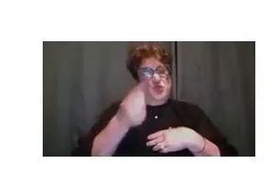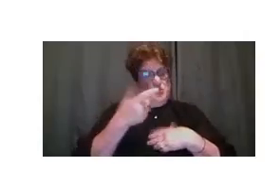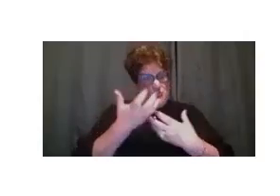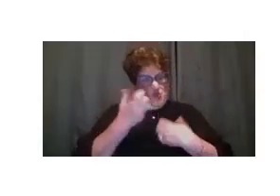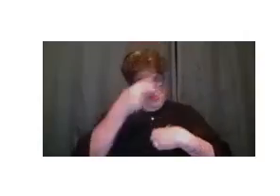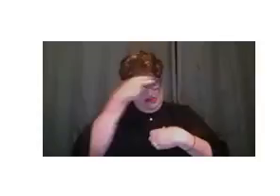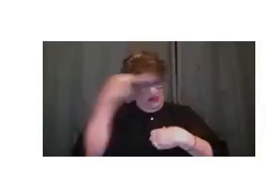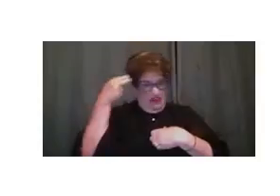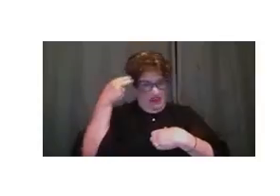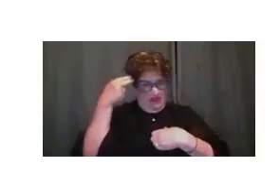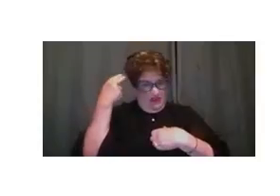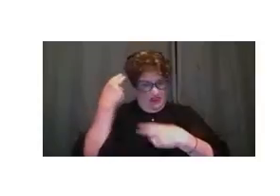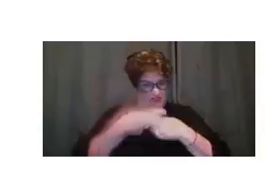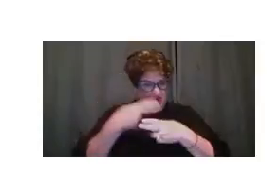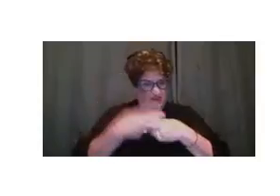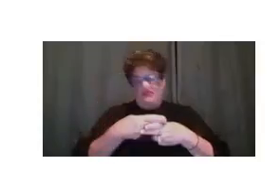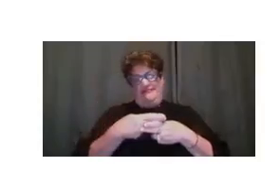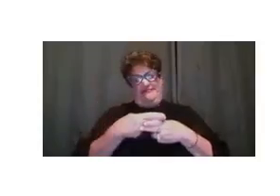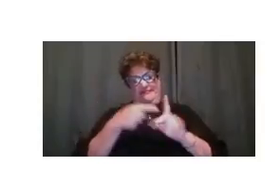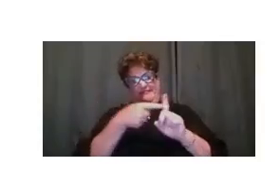as someone